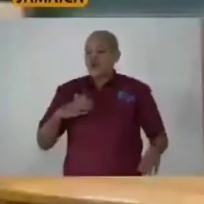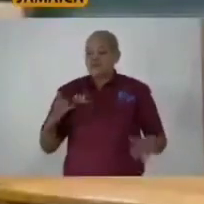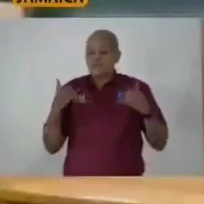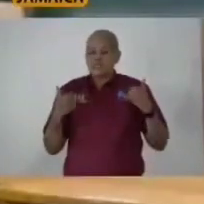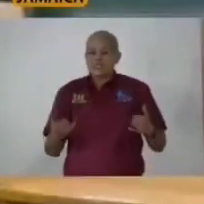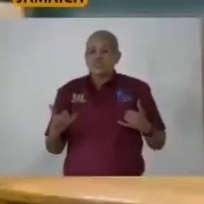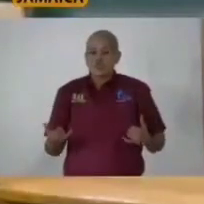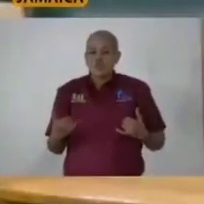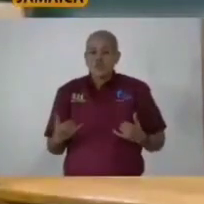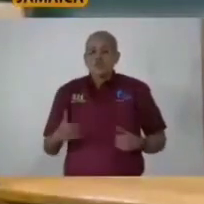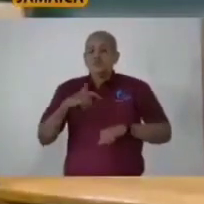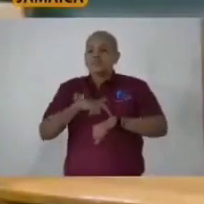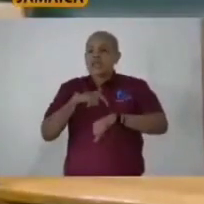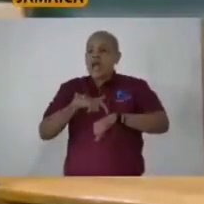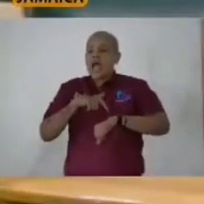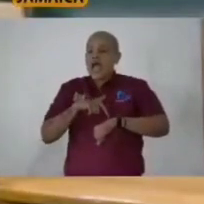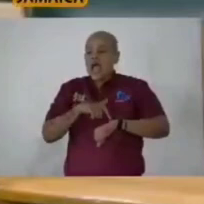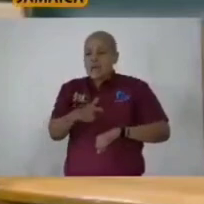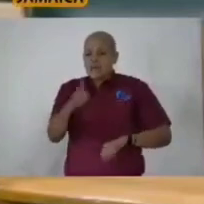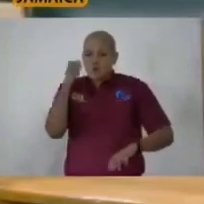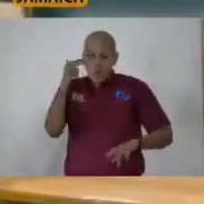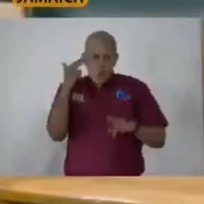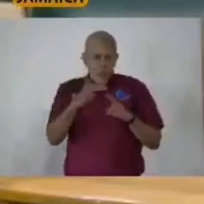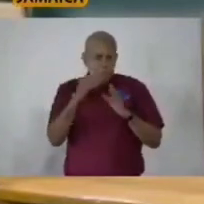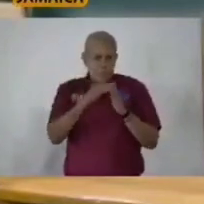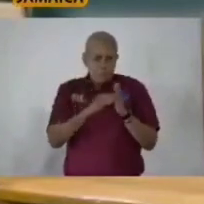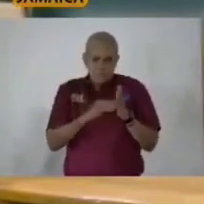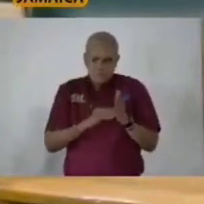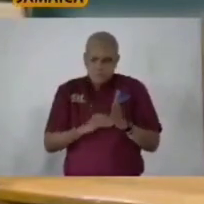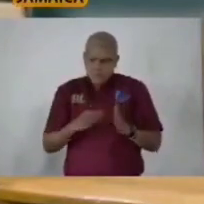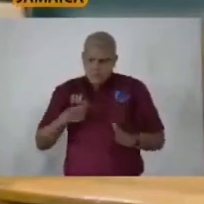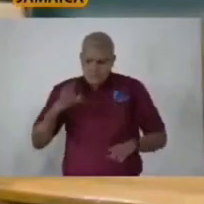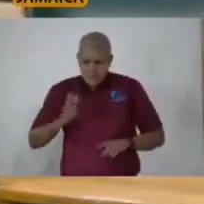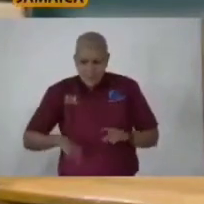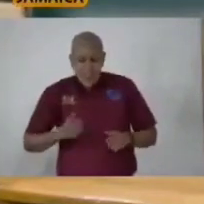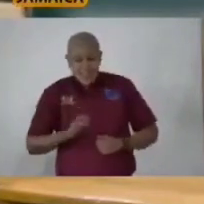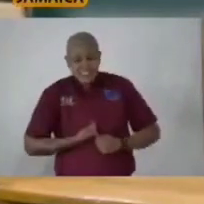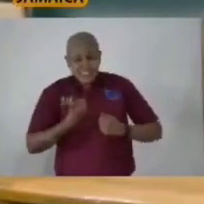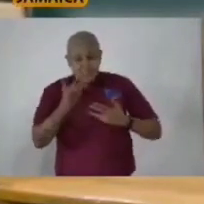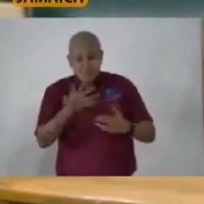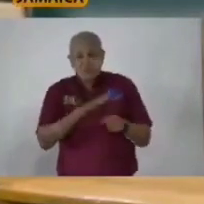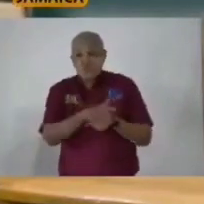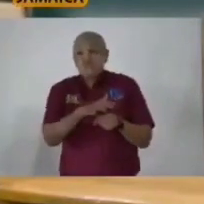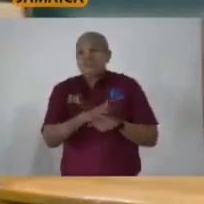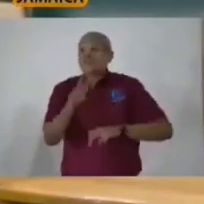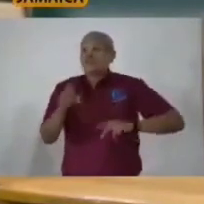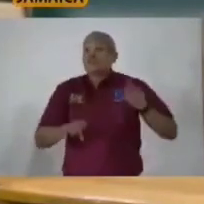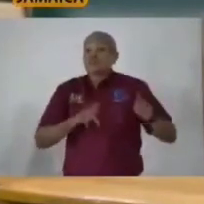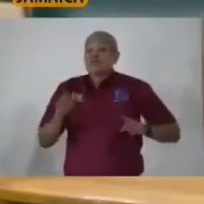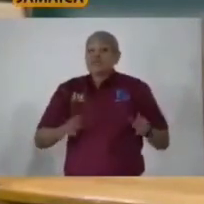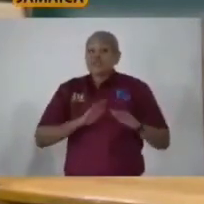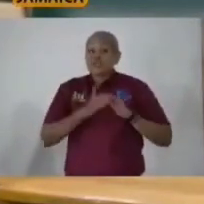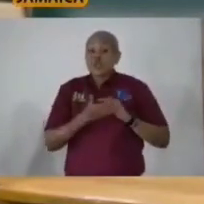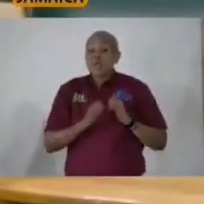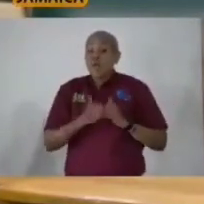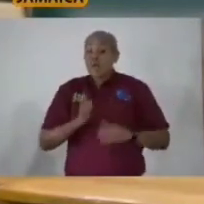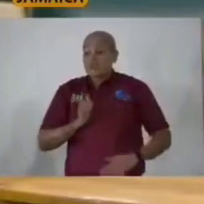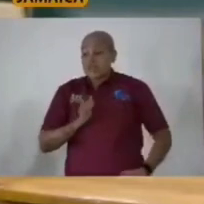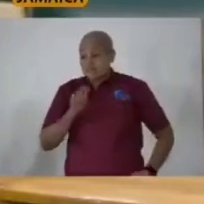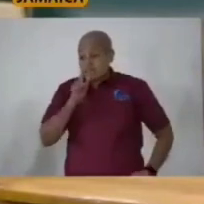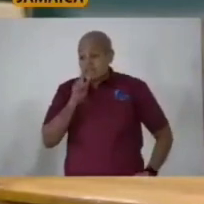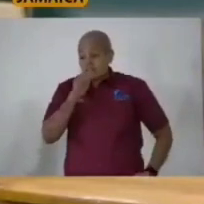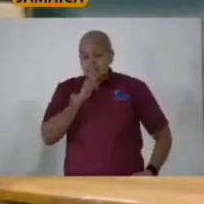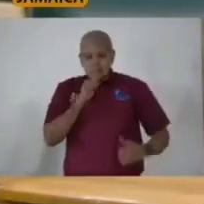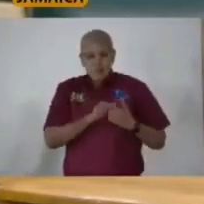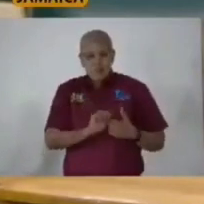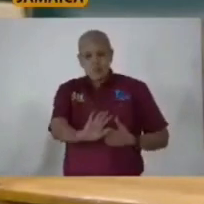time. I don't think I can express sufficiently to the people of Jamaica how disappointed I am